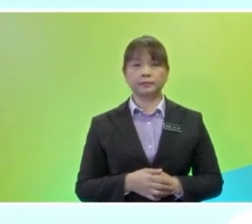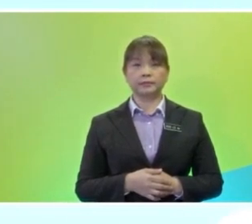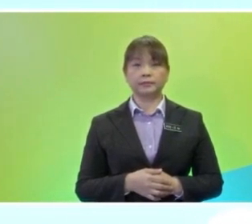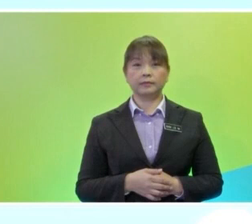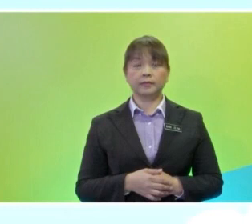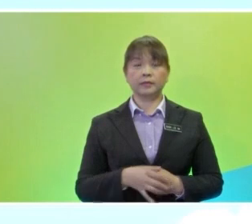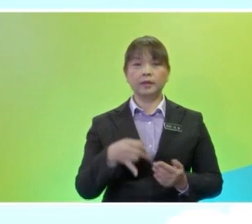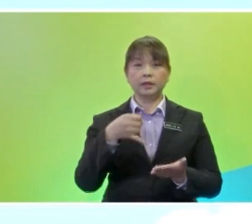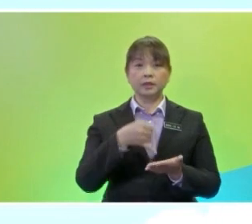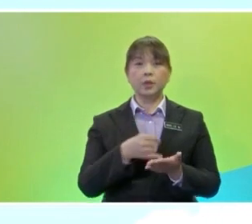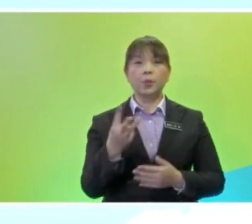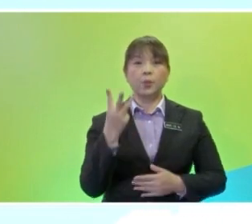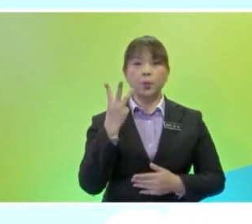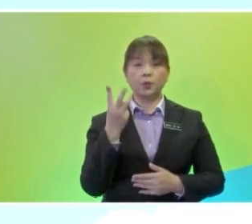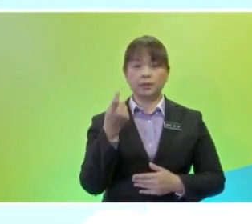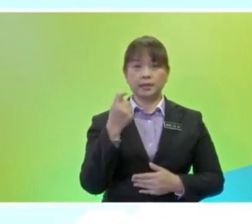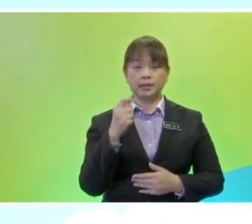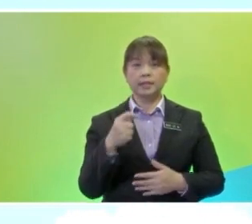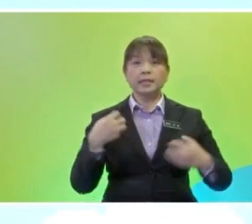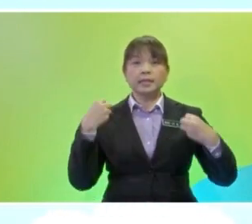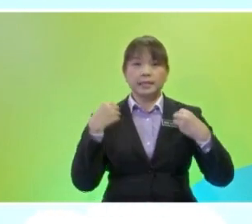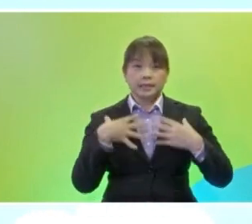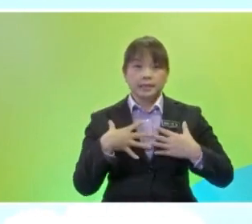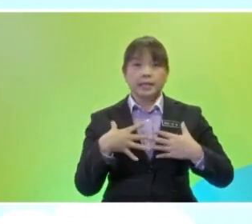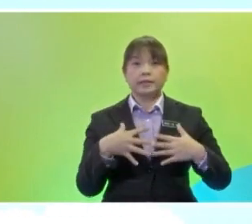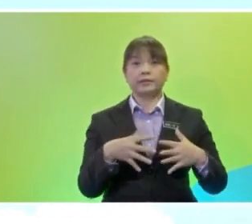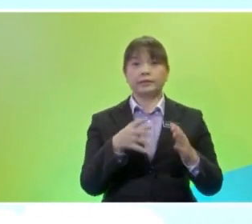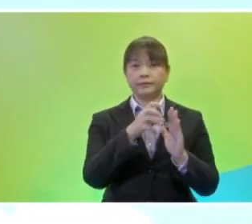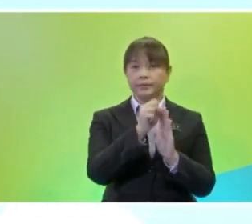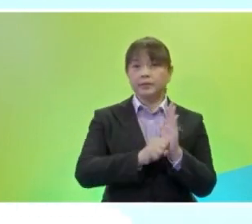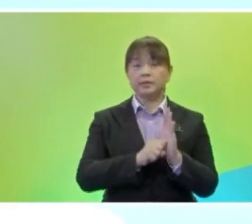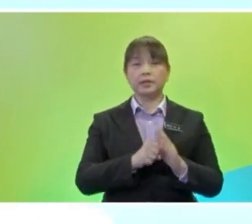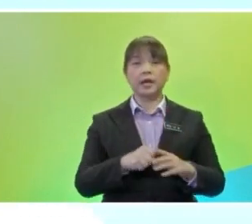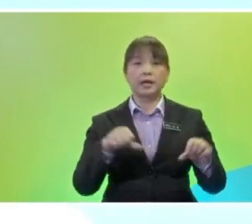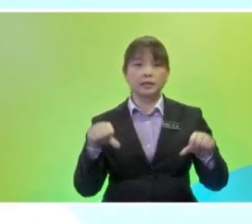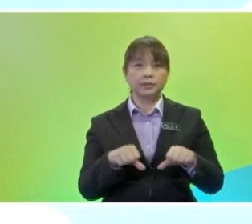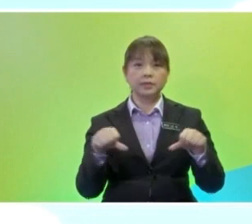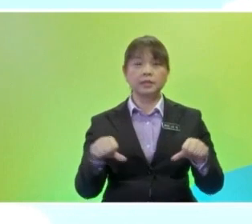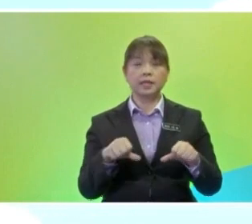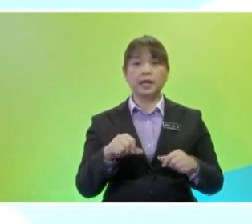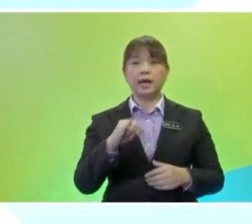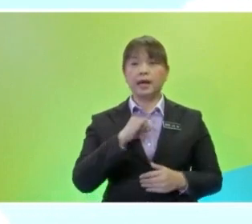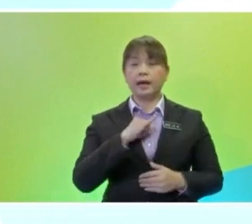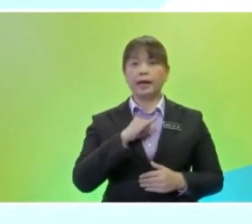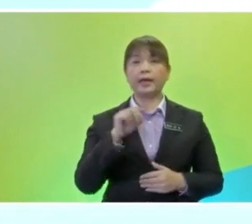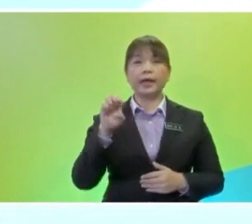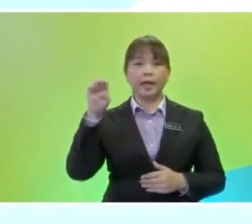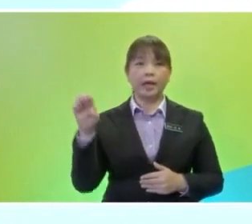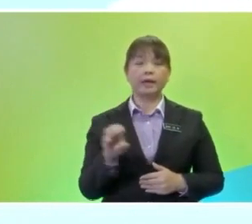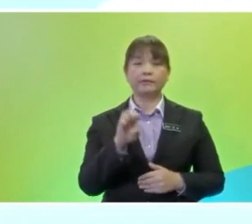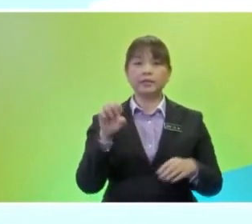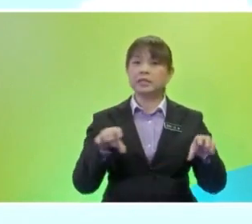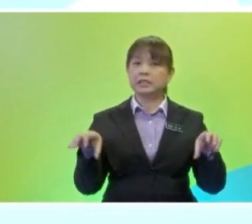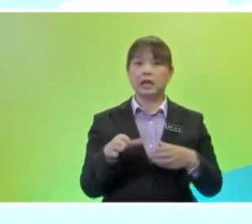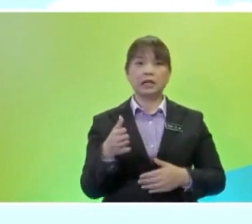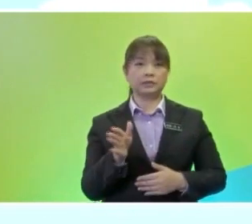It was the scariest activity I've ever done. It was the scariest activity I've ever done. Mm-mm. All right,